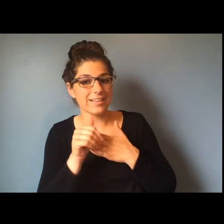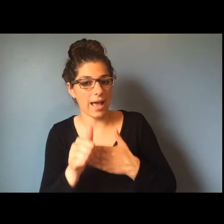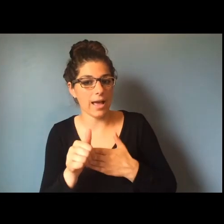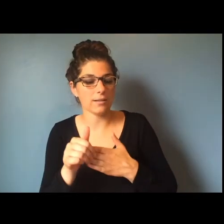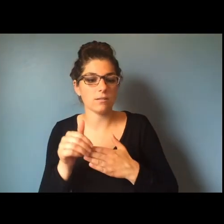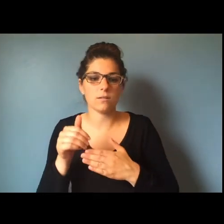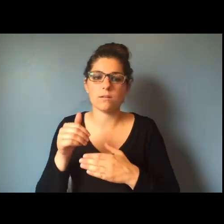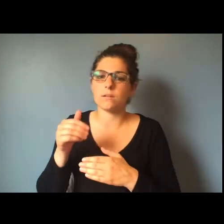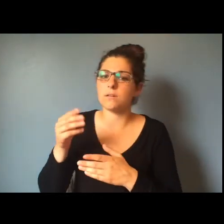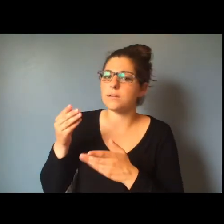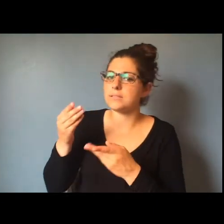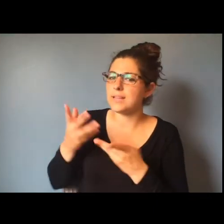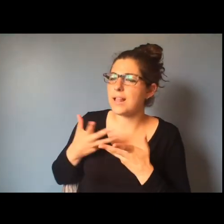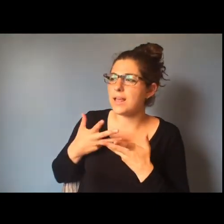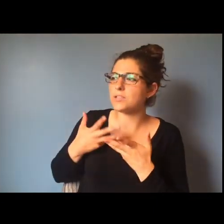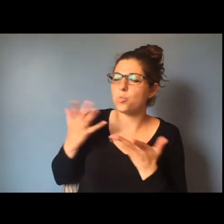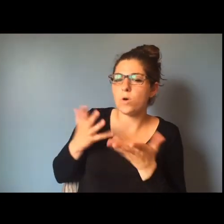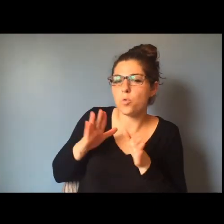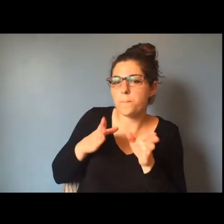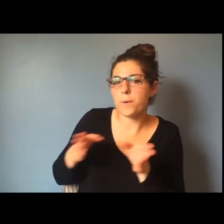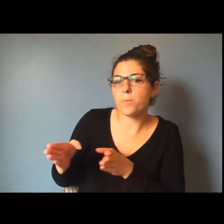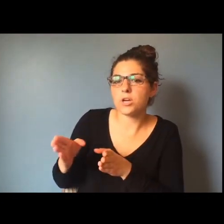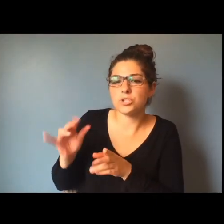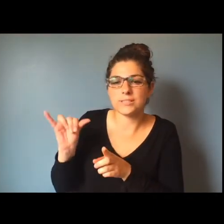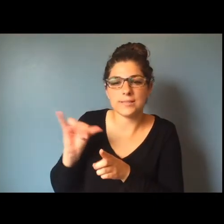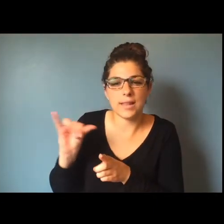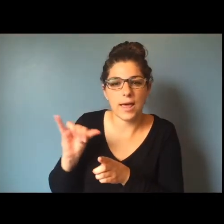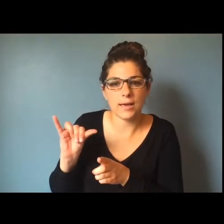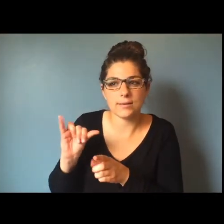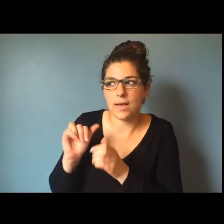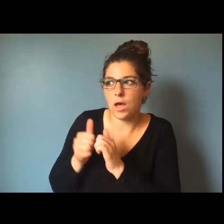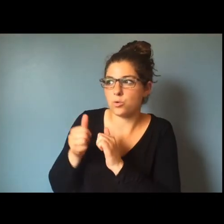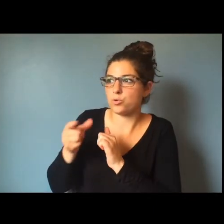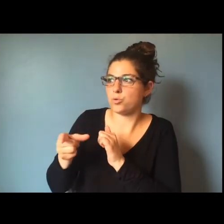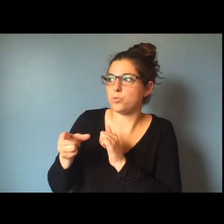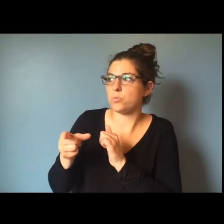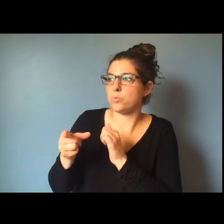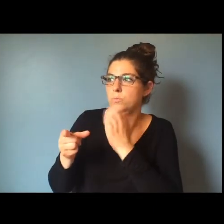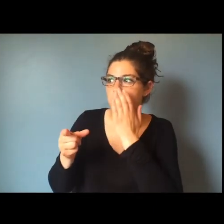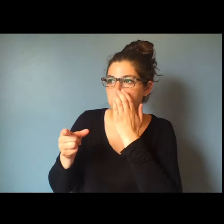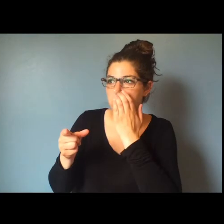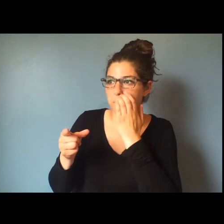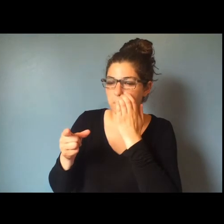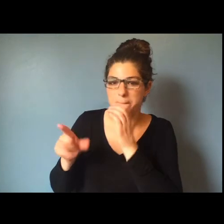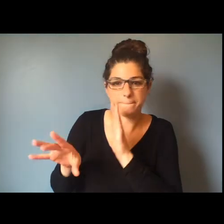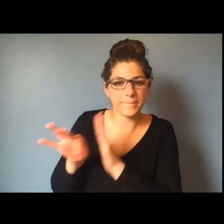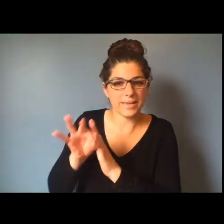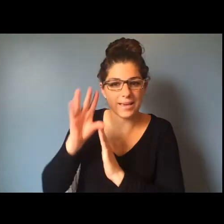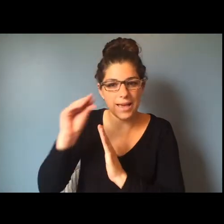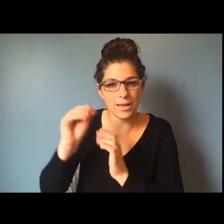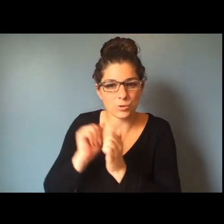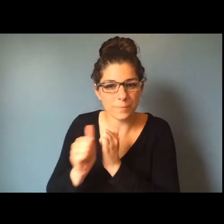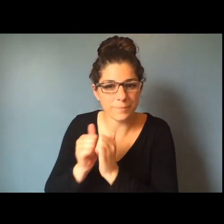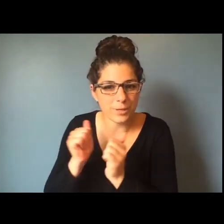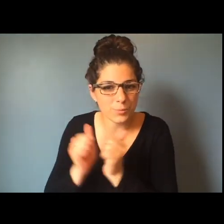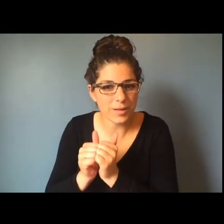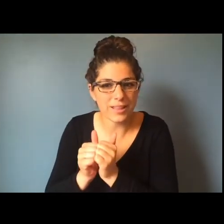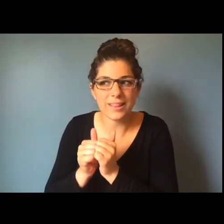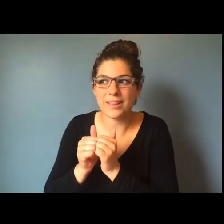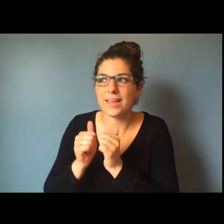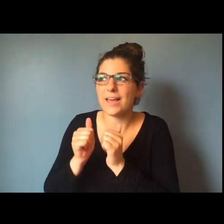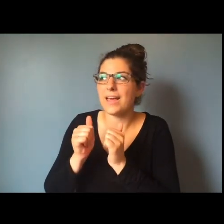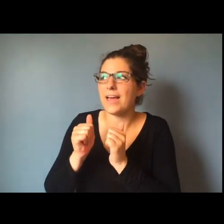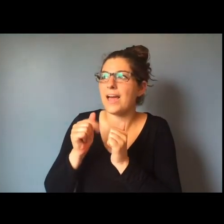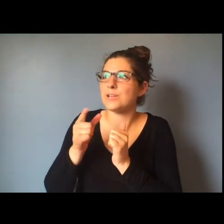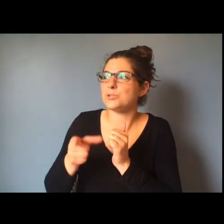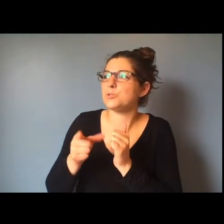us kind of what your preparation is like? How do you pick the guide you compete with, and as